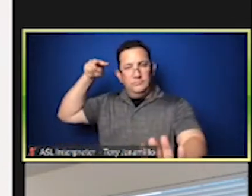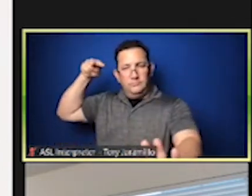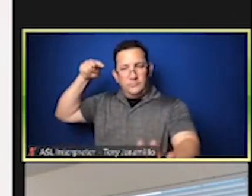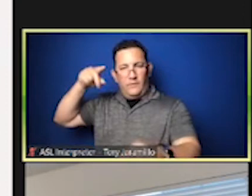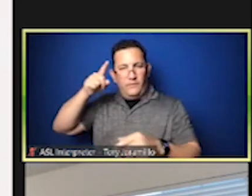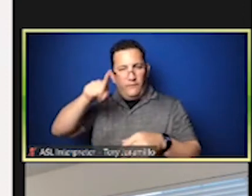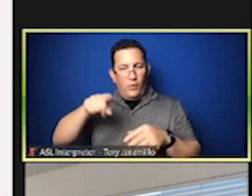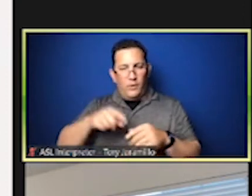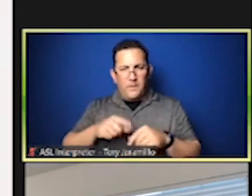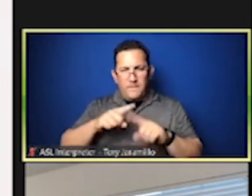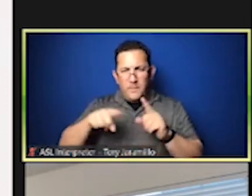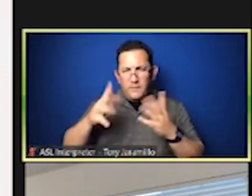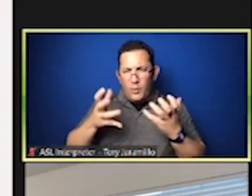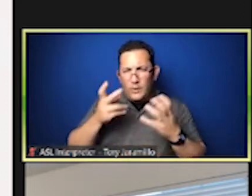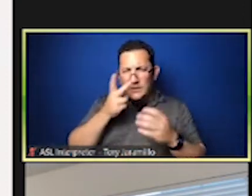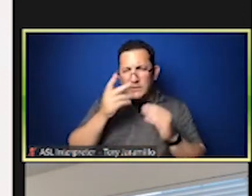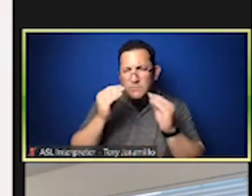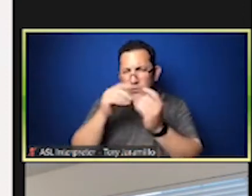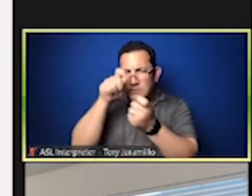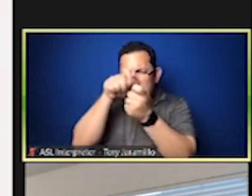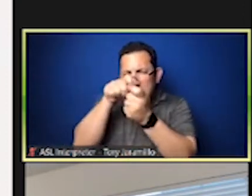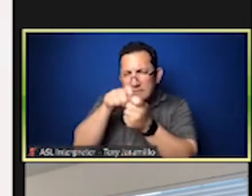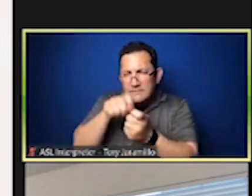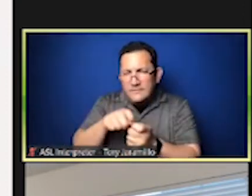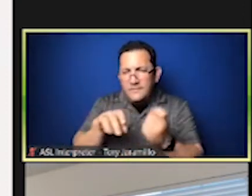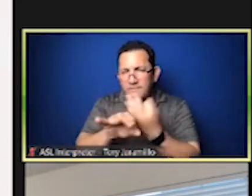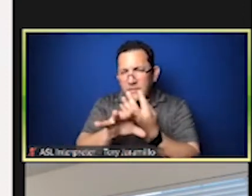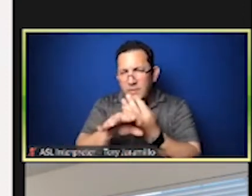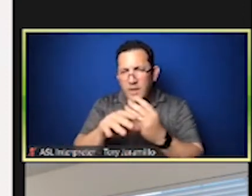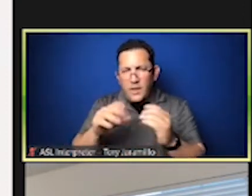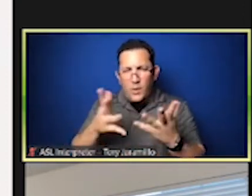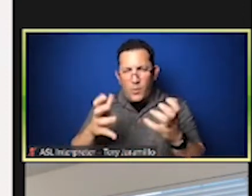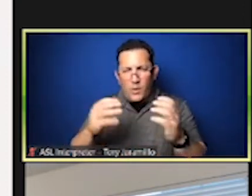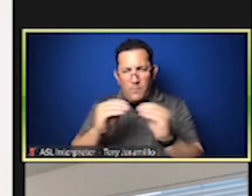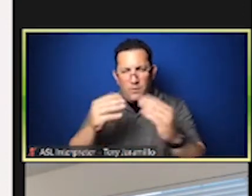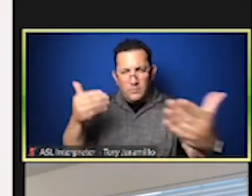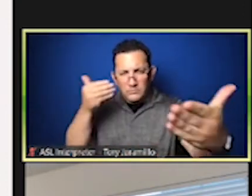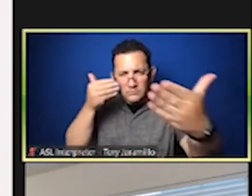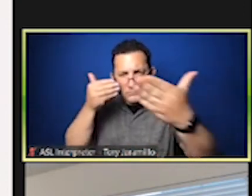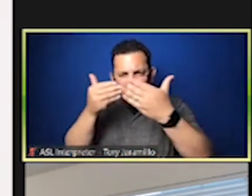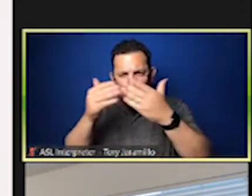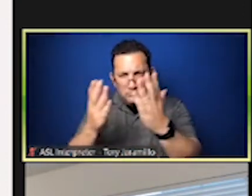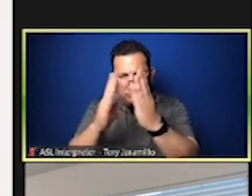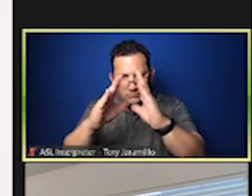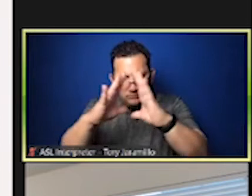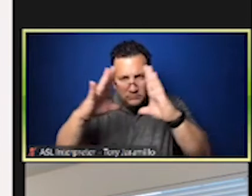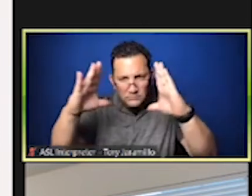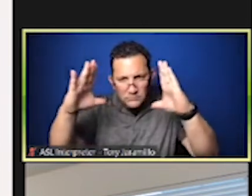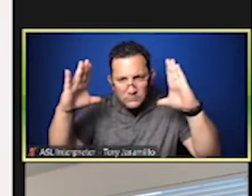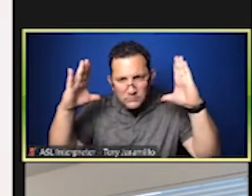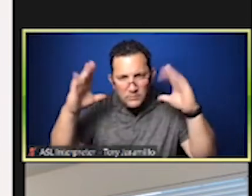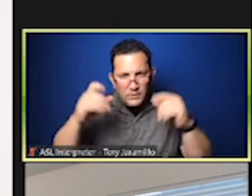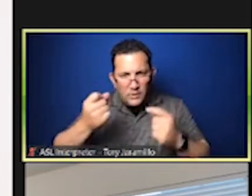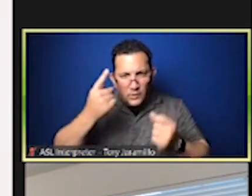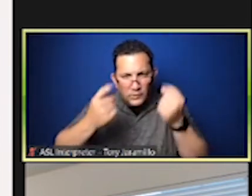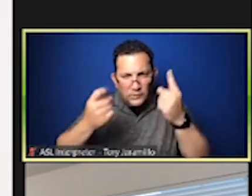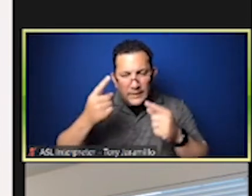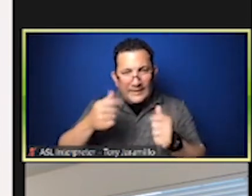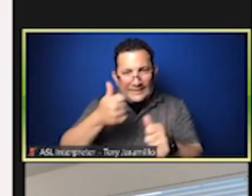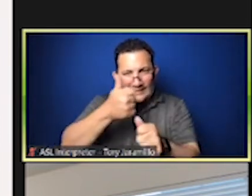the feedback given by the teacher, we have to look at the assignments tab and look at those assignments one by one.